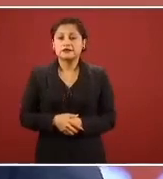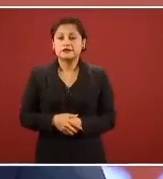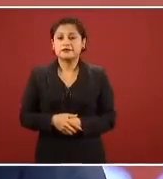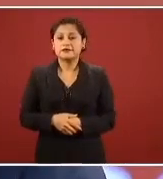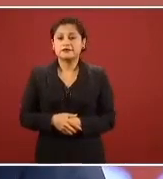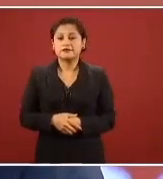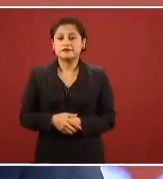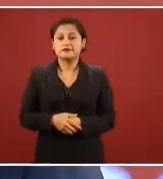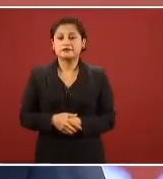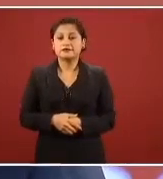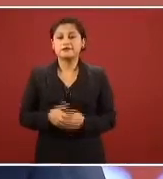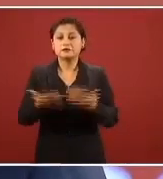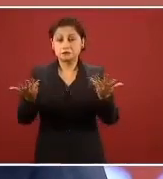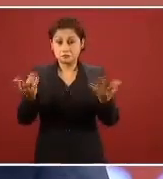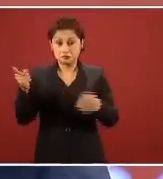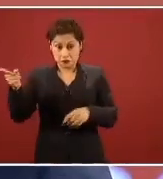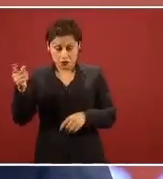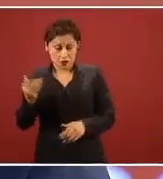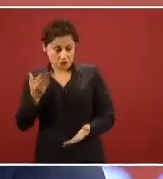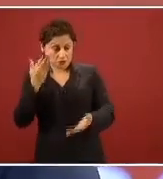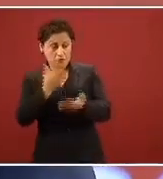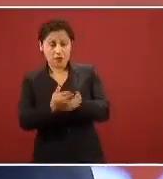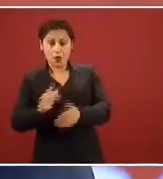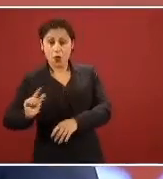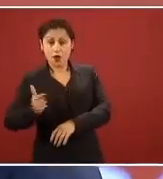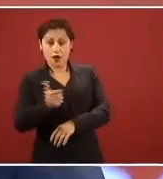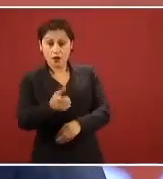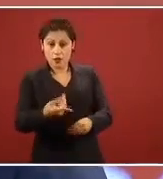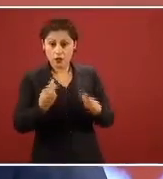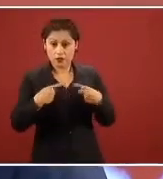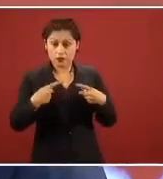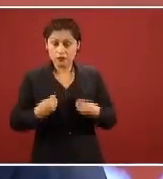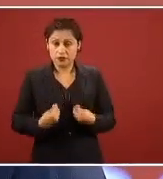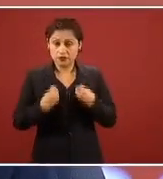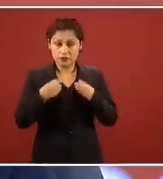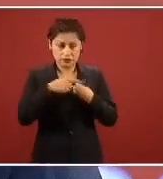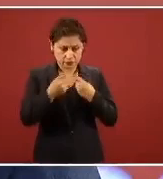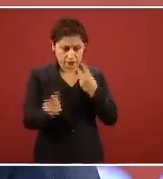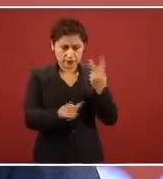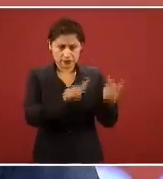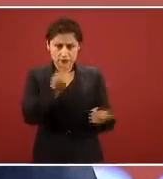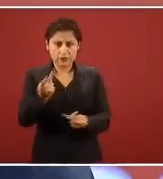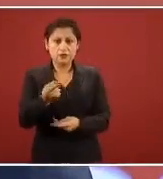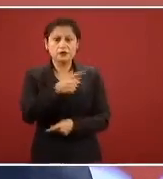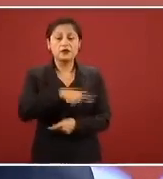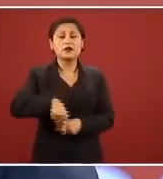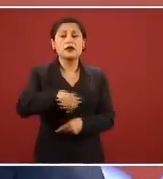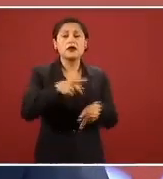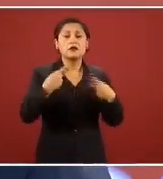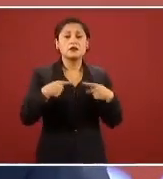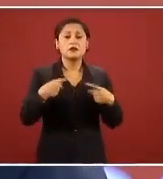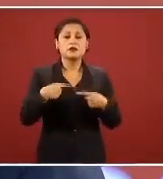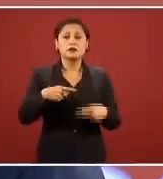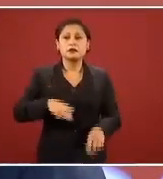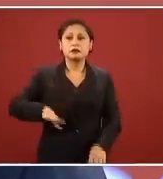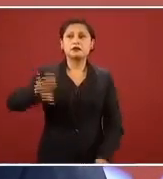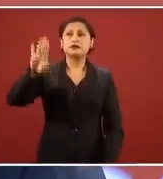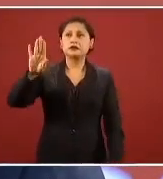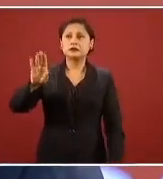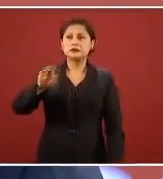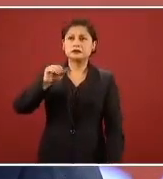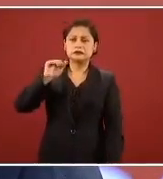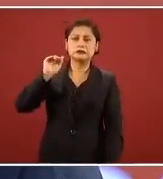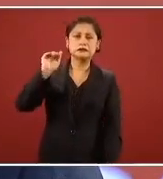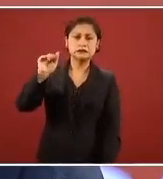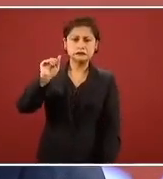Preguntar. It's a matter of asking the people of Guanajuato. No protestan. They are not protesting. Mucho miedo. Because they're